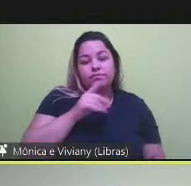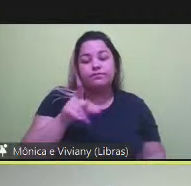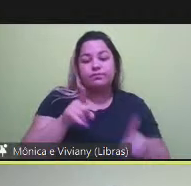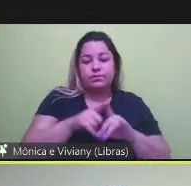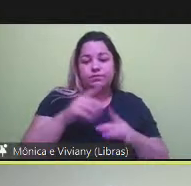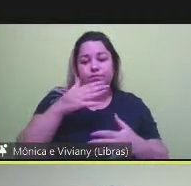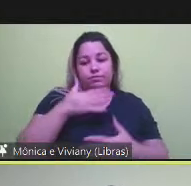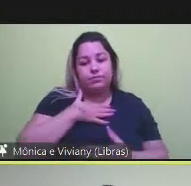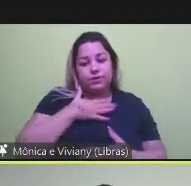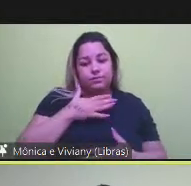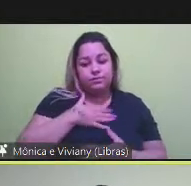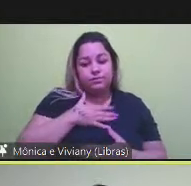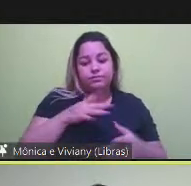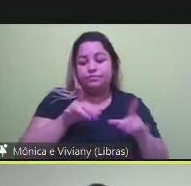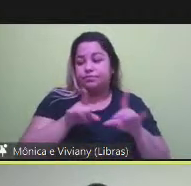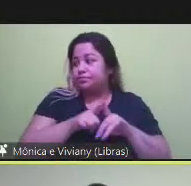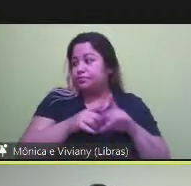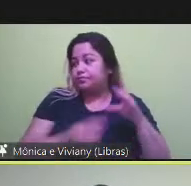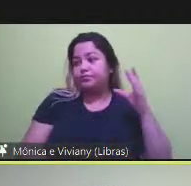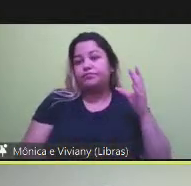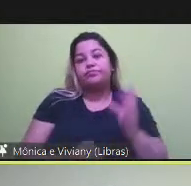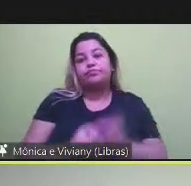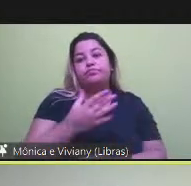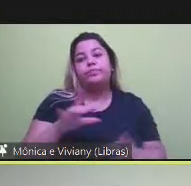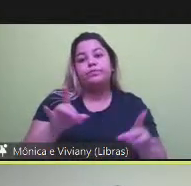the bodily practices, we